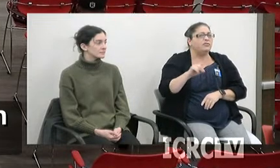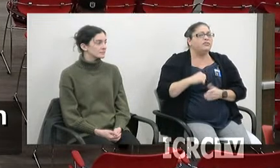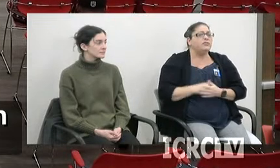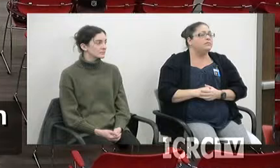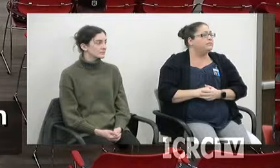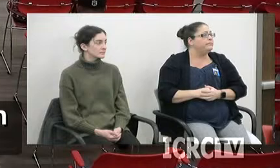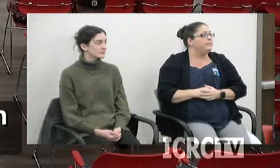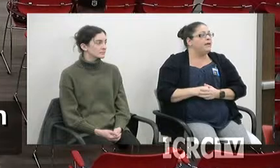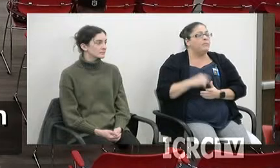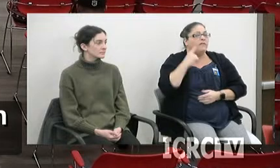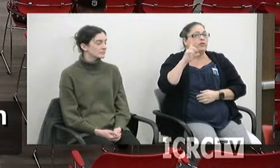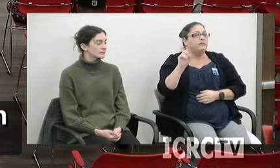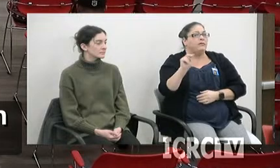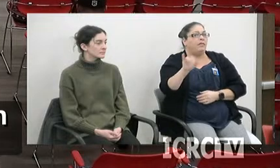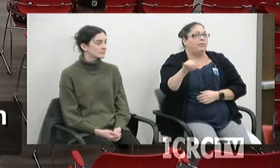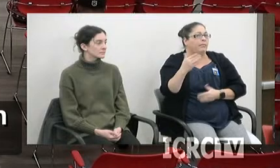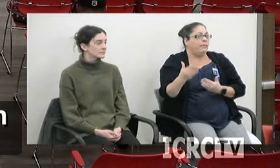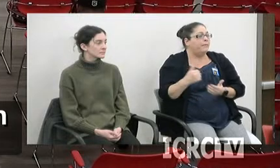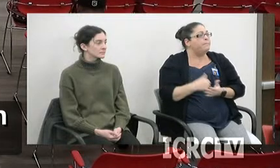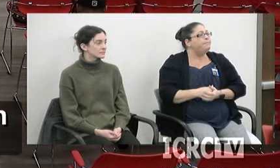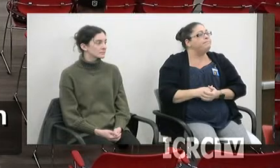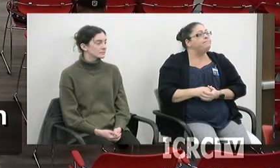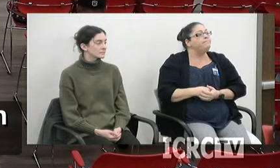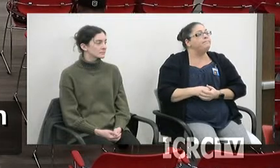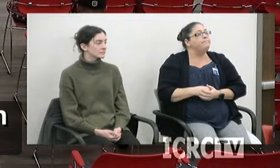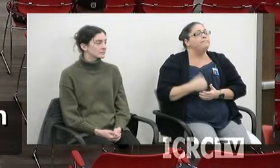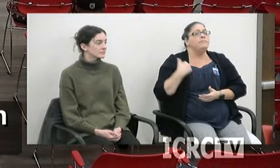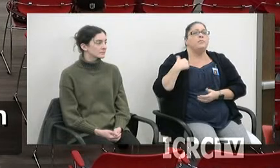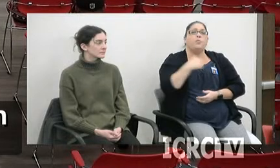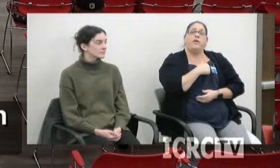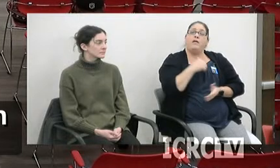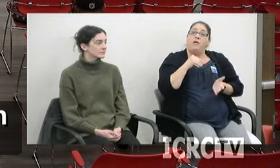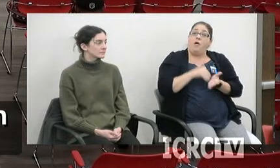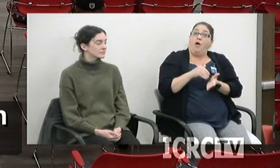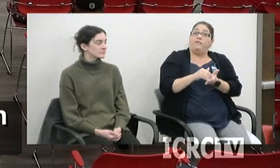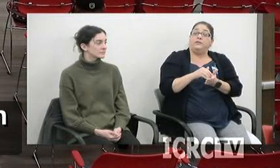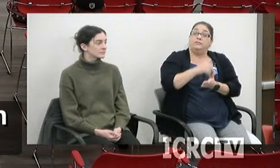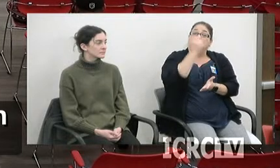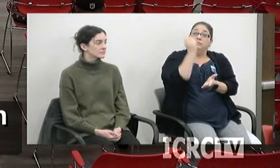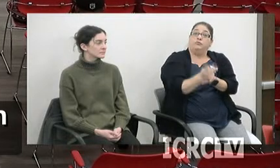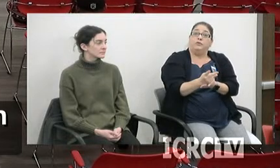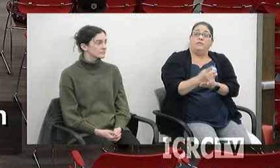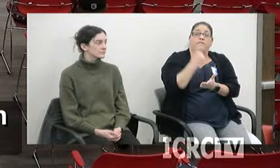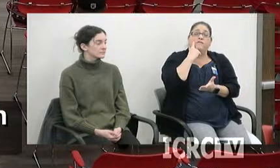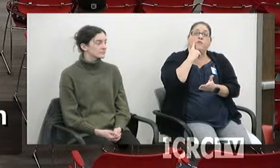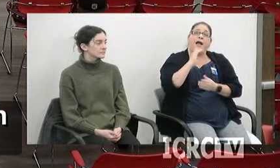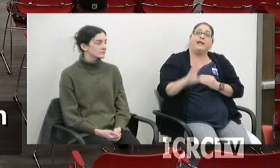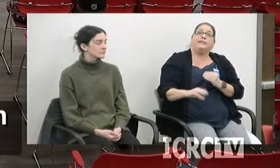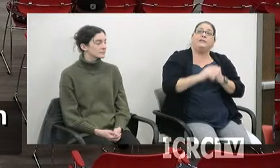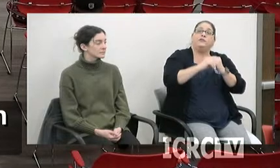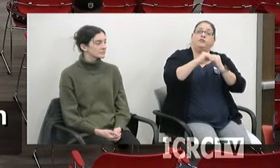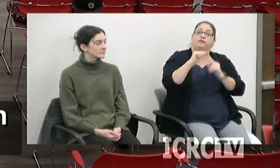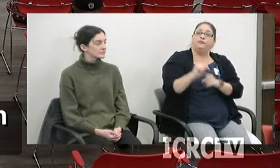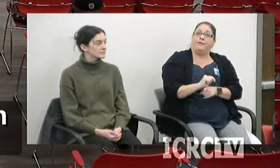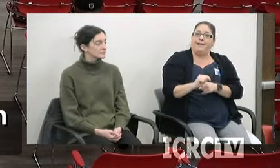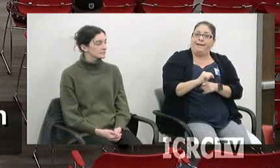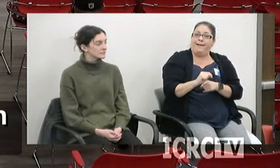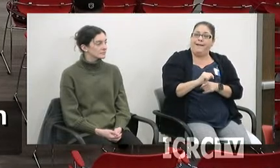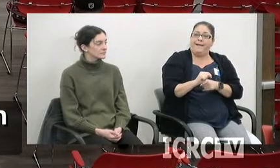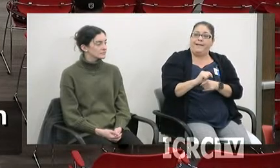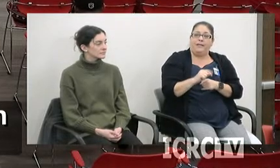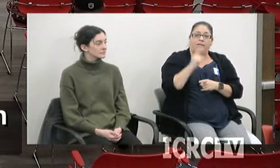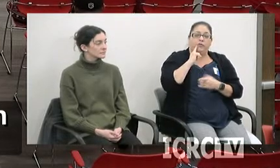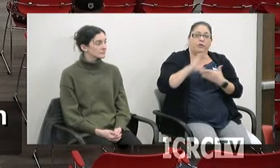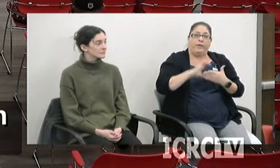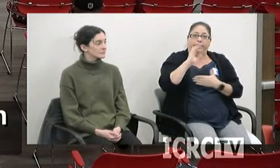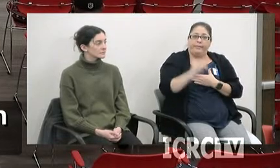Berkeley question. We often approve additional curriculum training or different